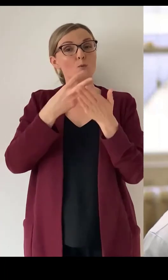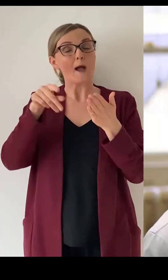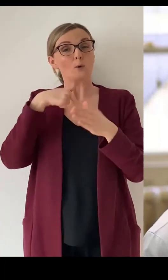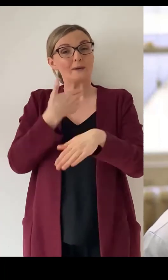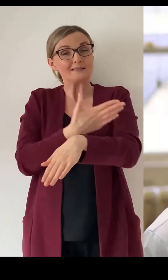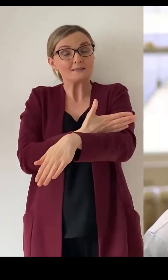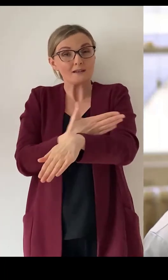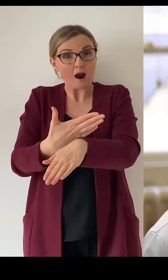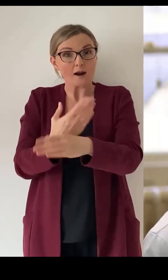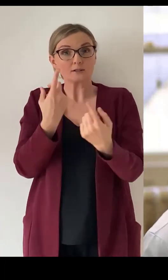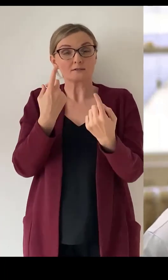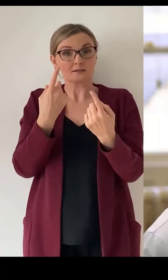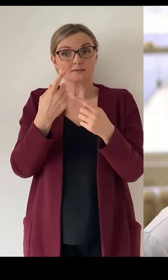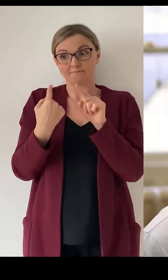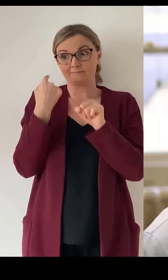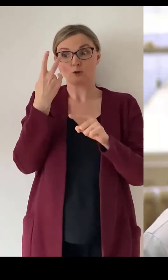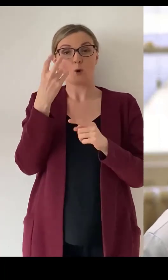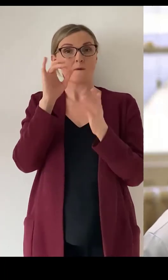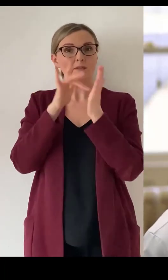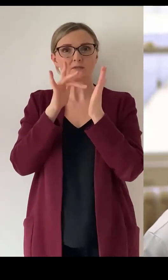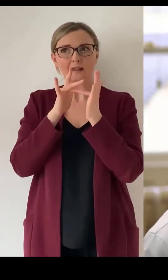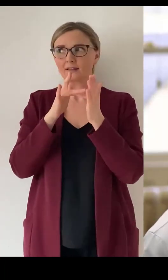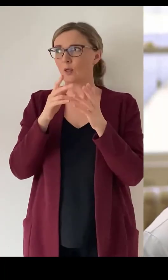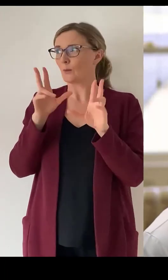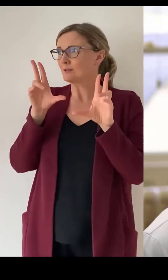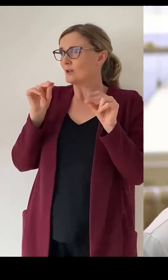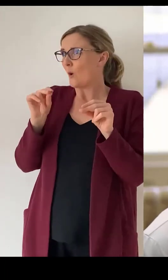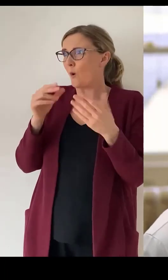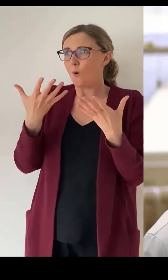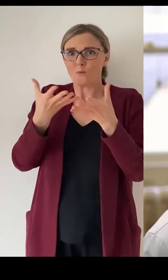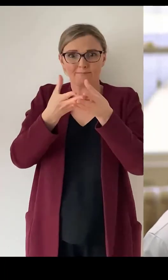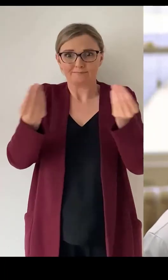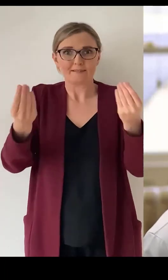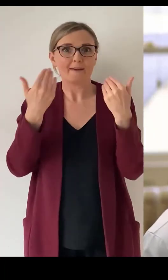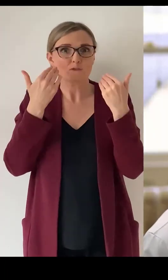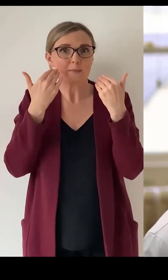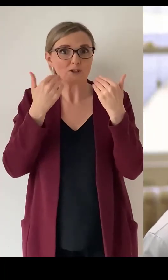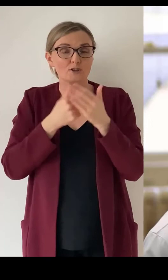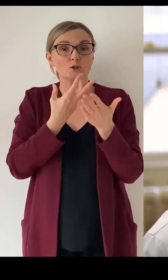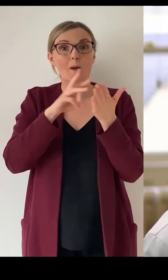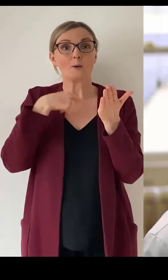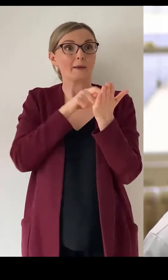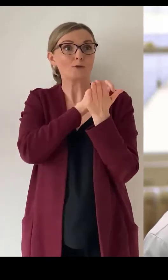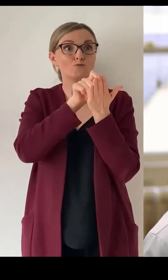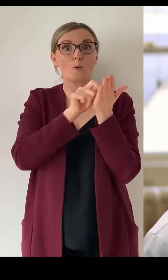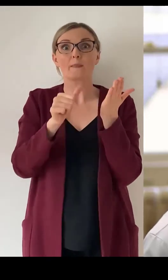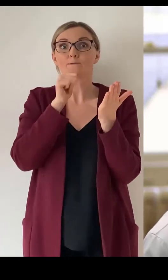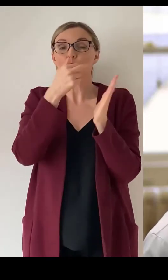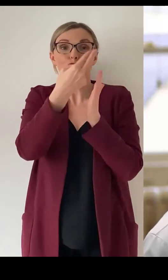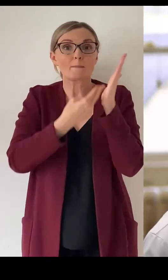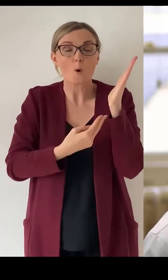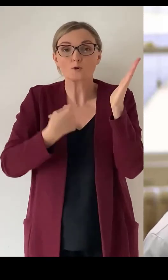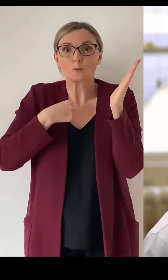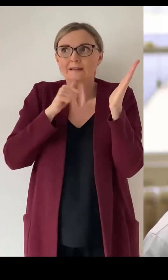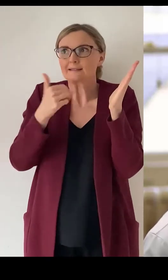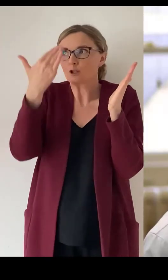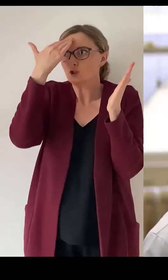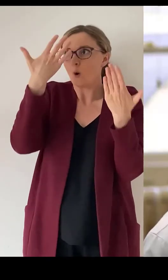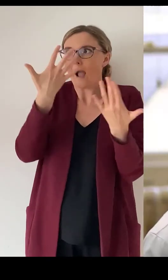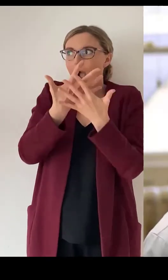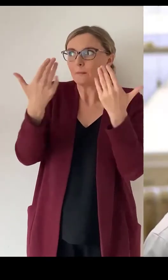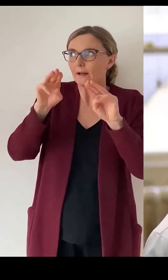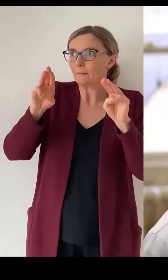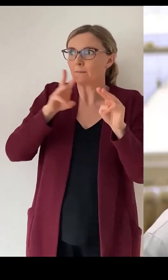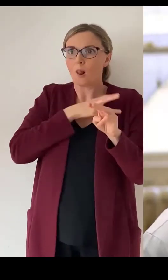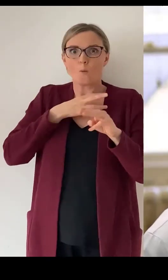significant gap in the data that existed around. So when we wrote our first report, we didn't know how many people were affected by the minimum wage.